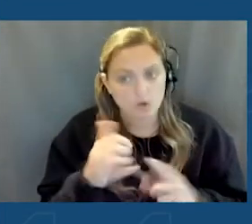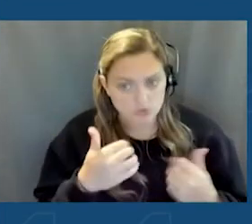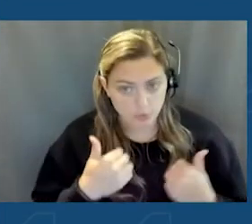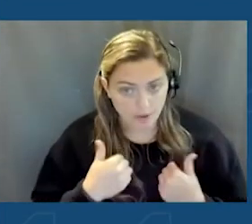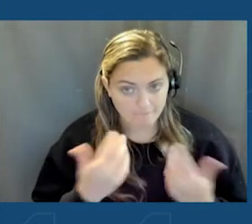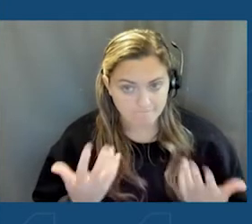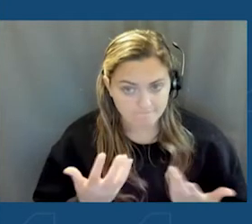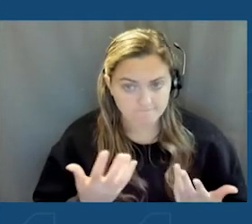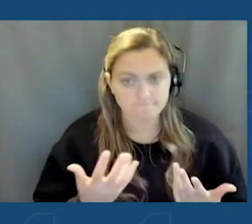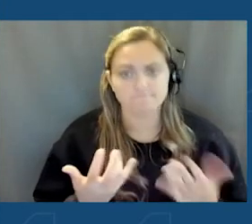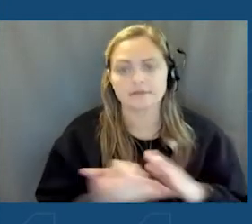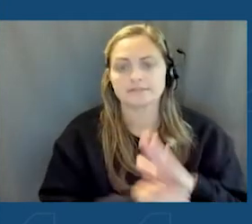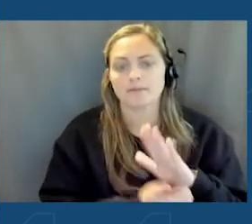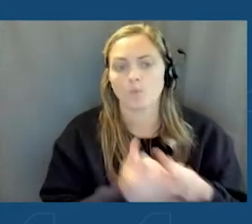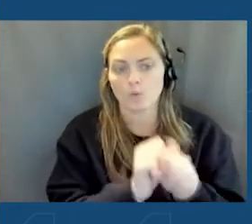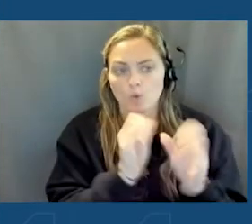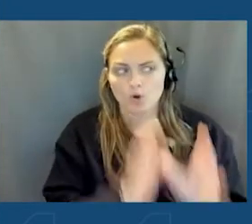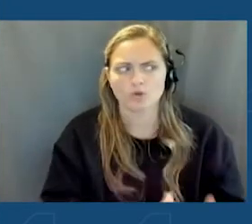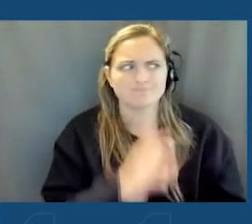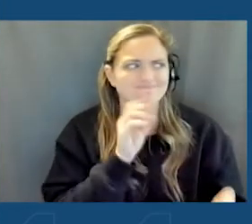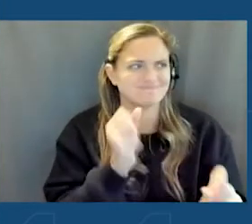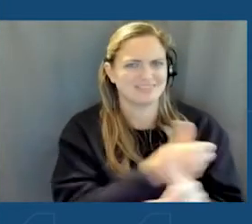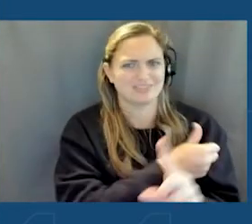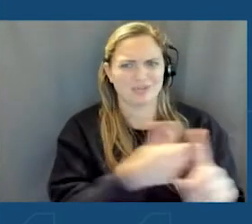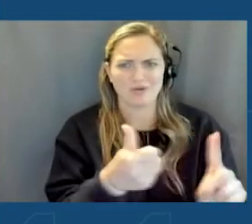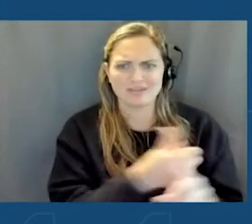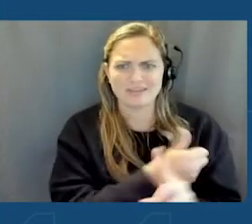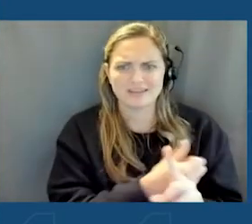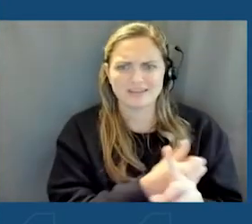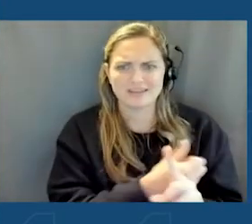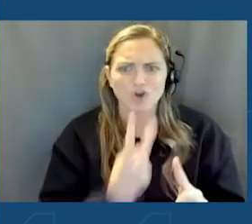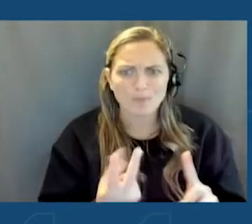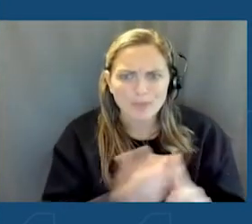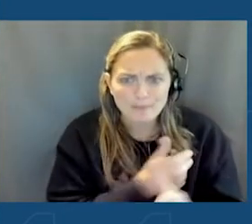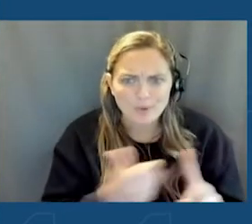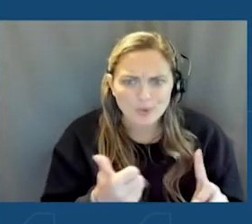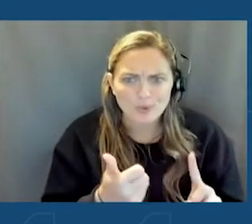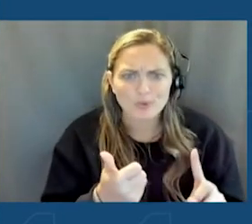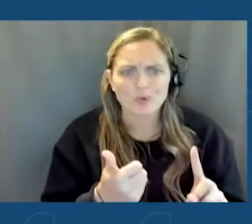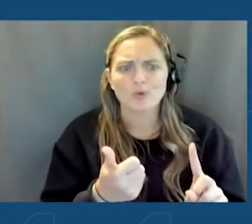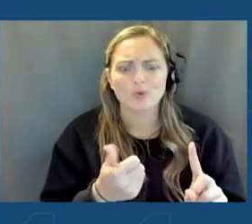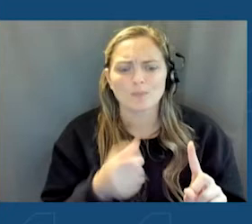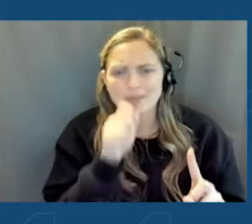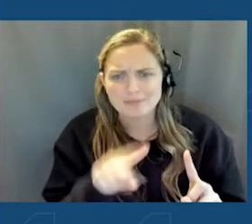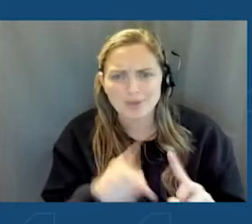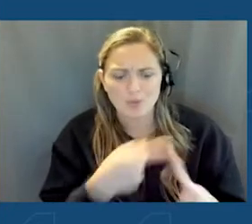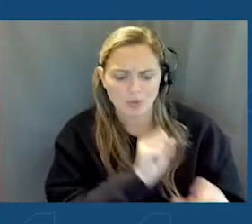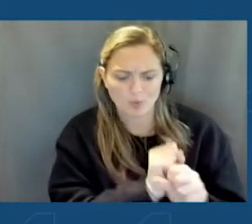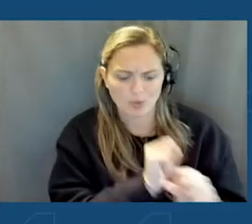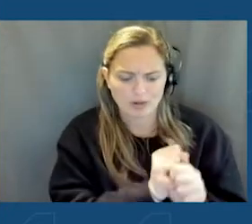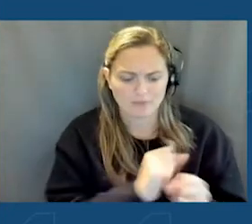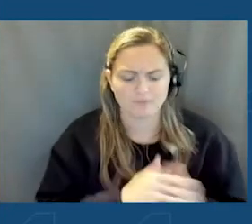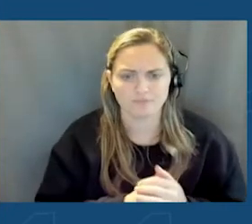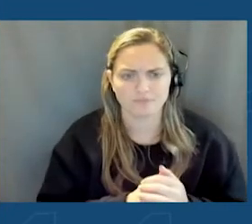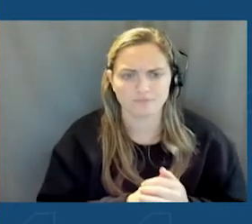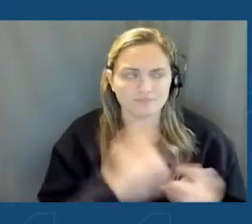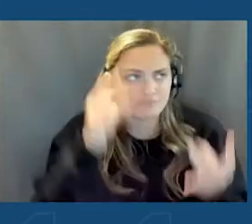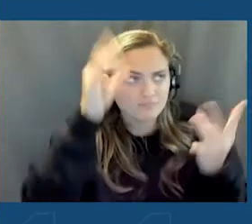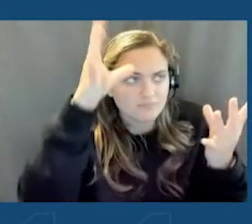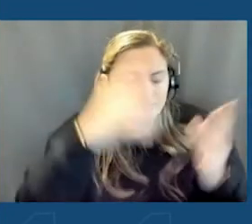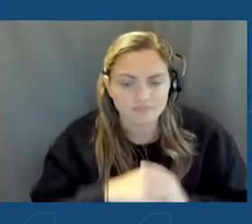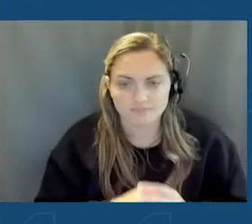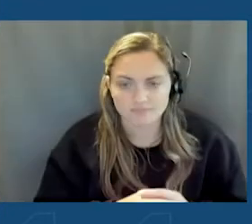subway workers physically assaulted, verbally abused, being spit at while they're at their jobs. It's reprehensible, and it has